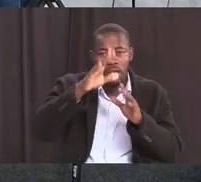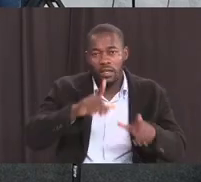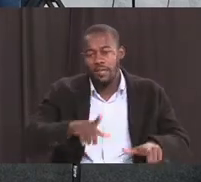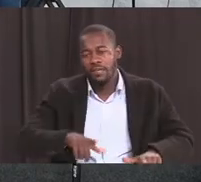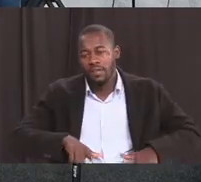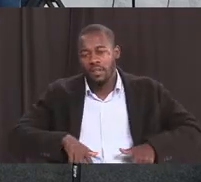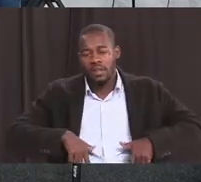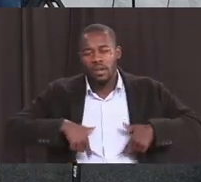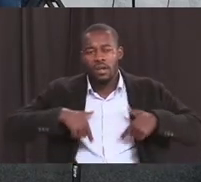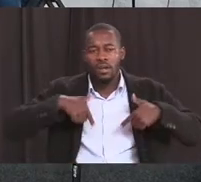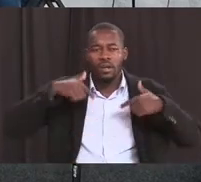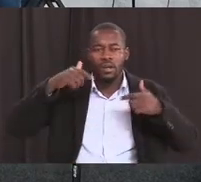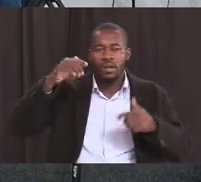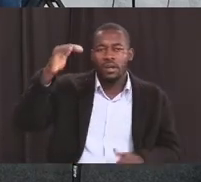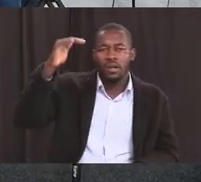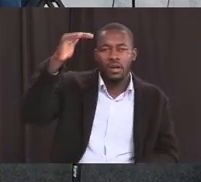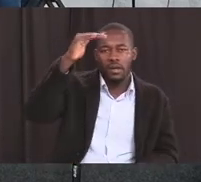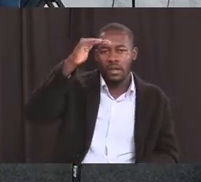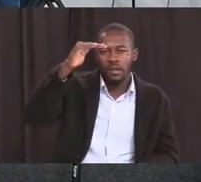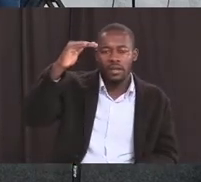Hosanna in the